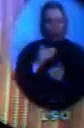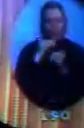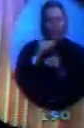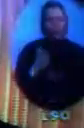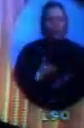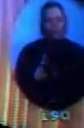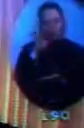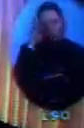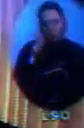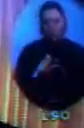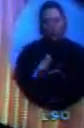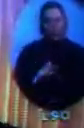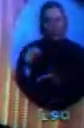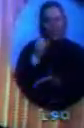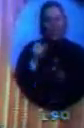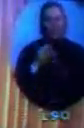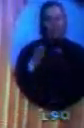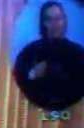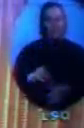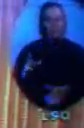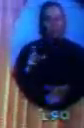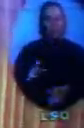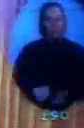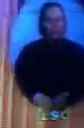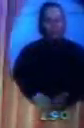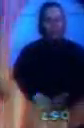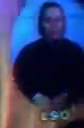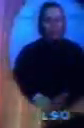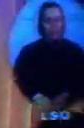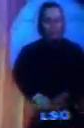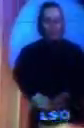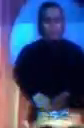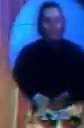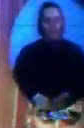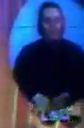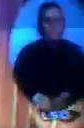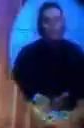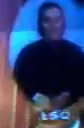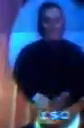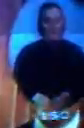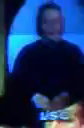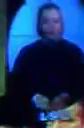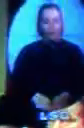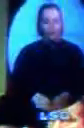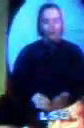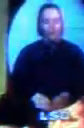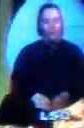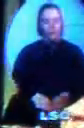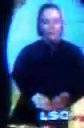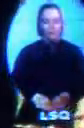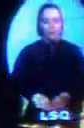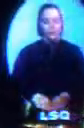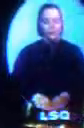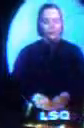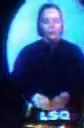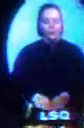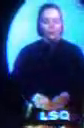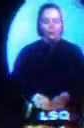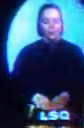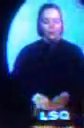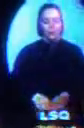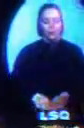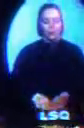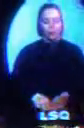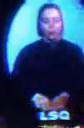amend its law to protect the rights of Quebec artists? The Honourable Parliamentary Secretary. I'll just continue a